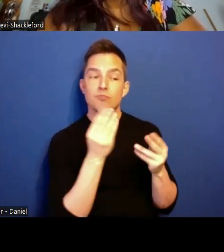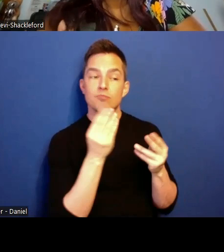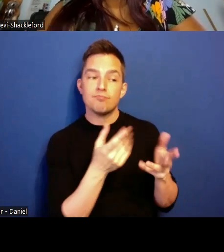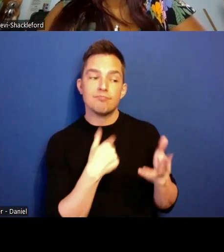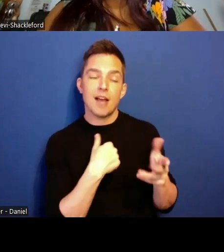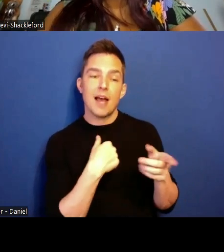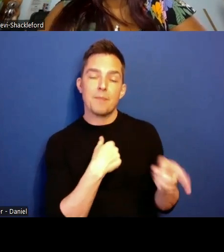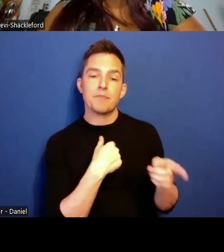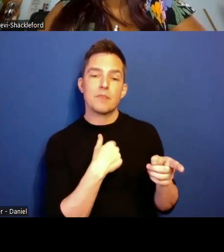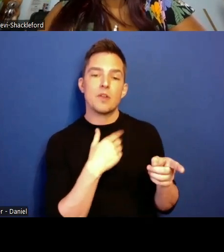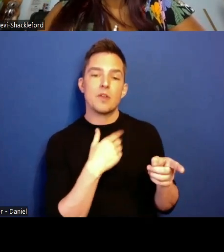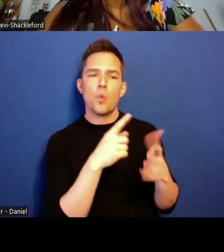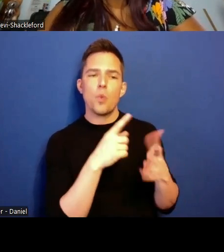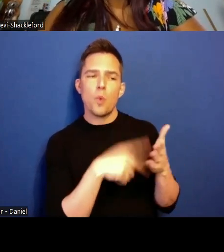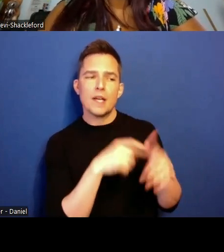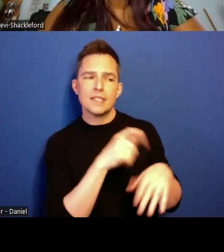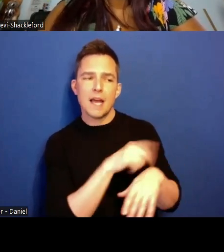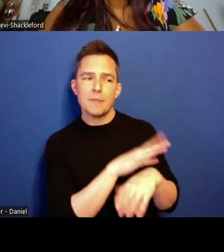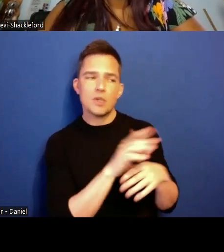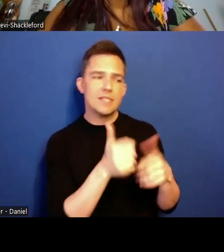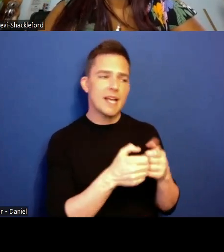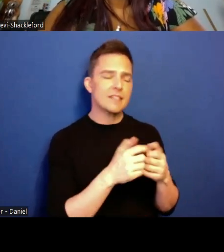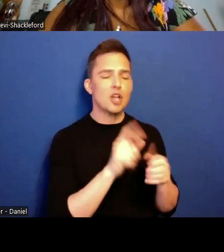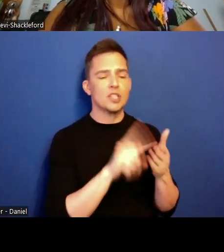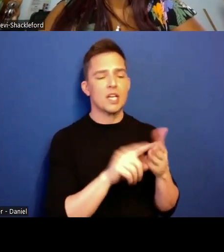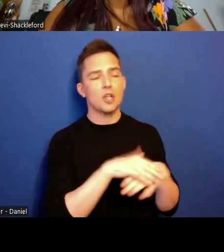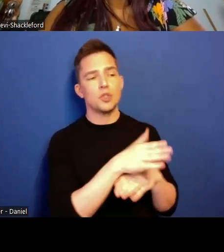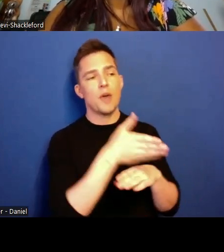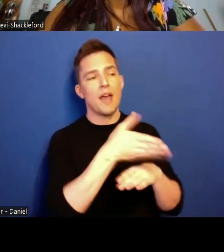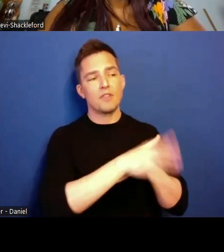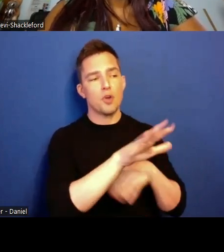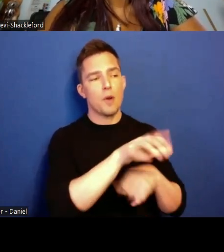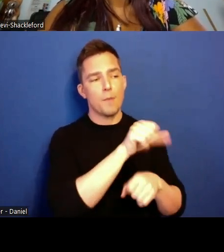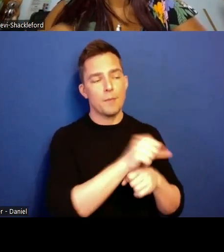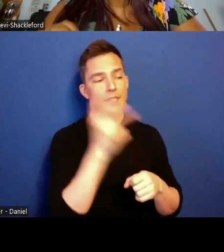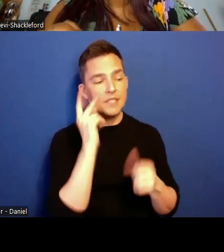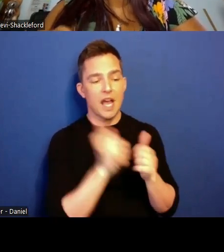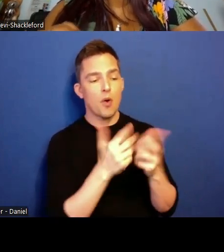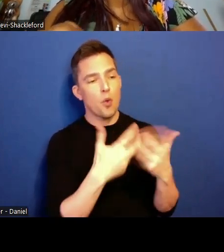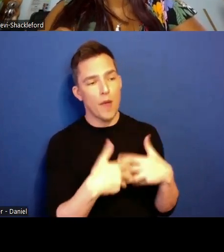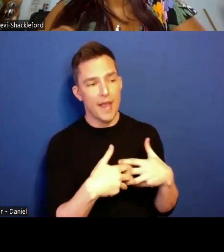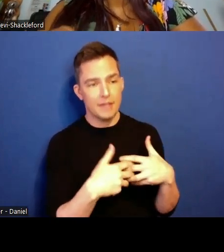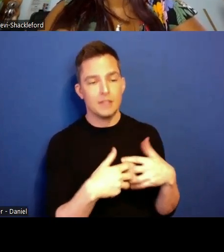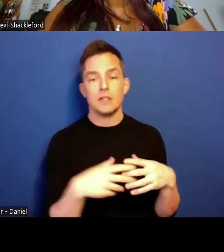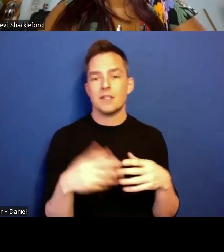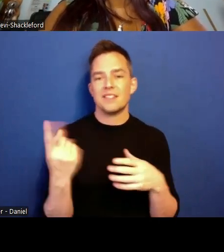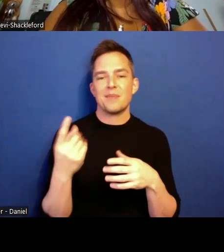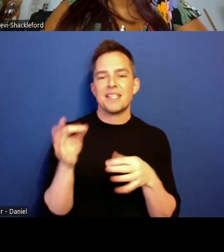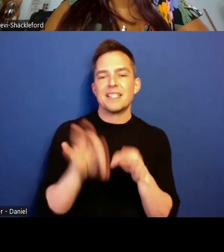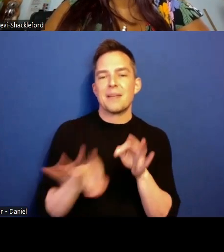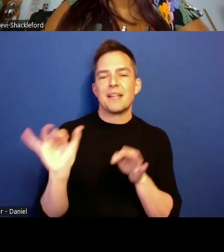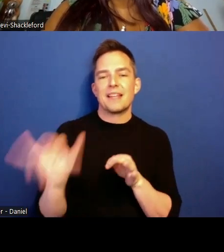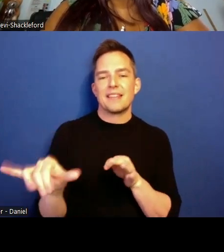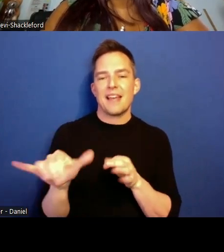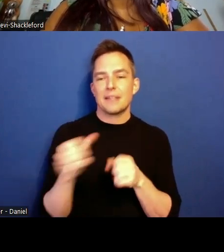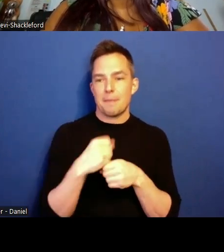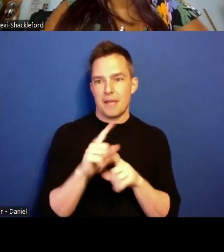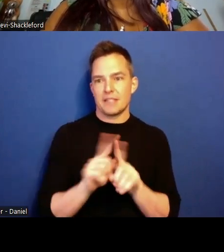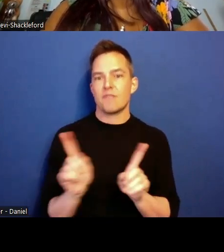text, what time is your appointment, I'm gonna check on you after your appointment to see how it goes. And something as simple as that can really make a